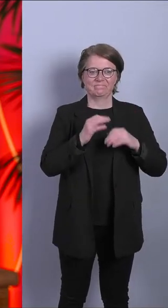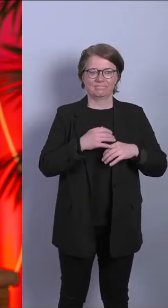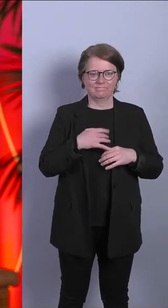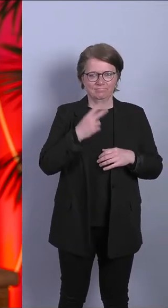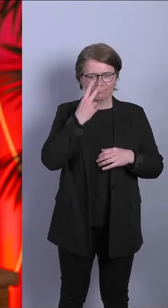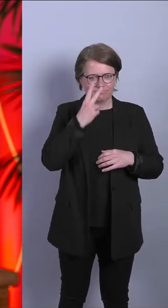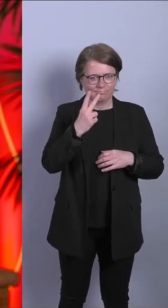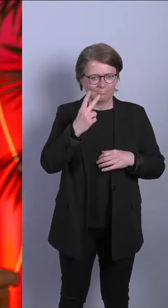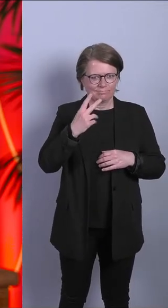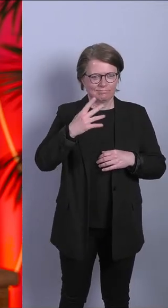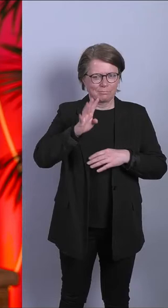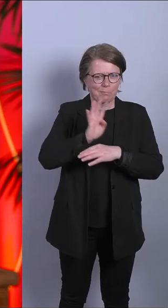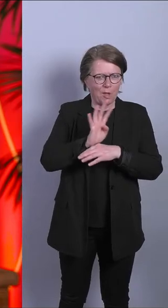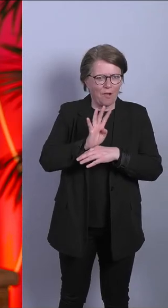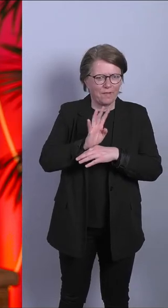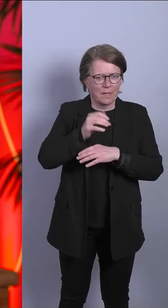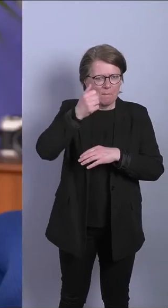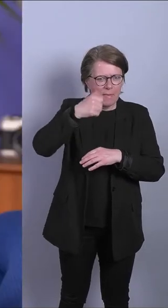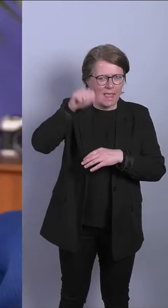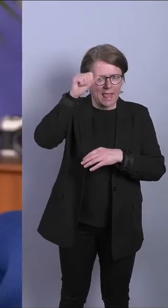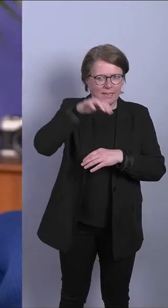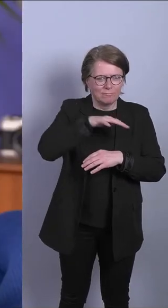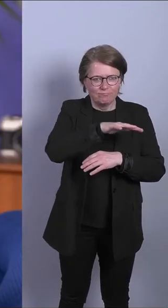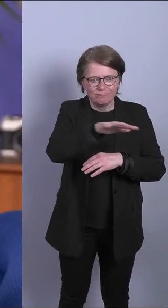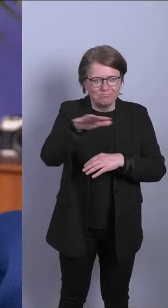Right, now you've seen Berlin,